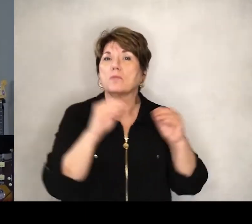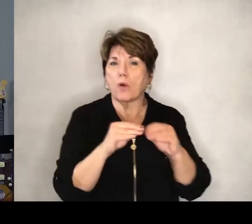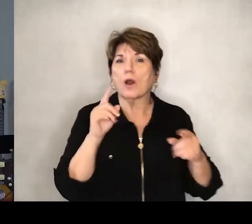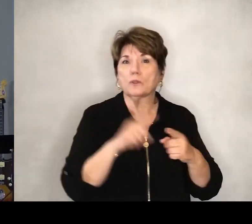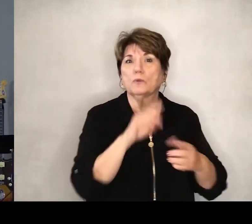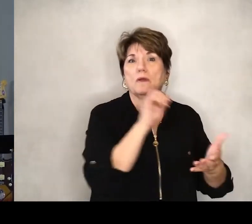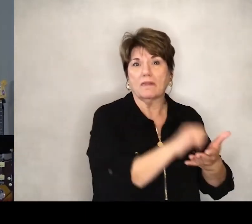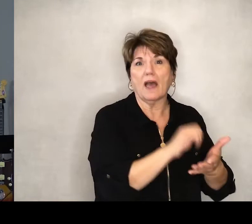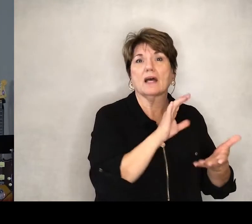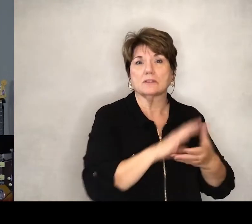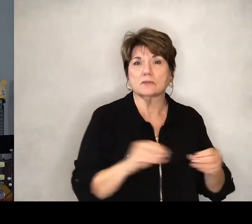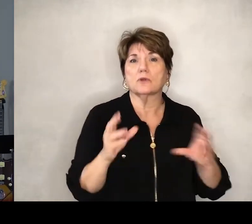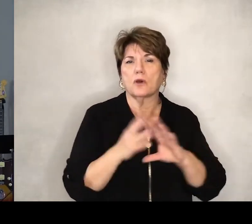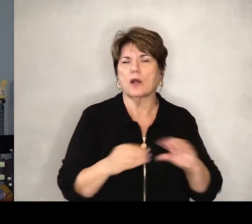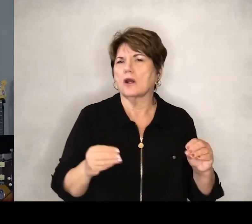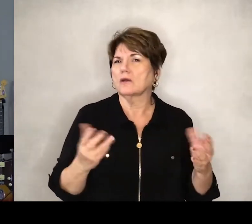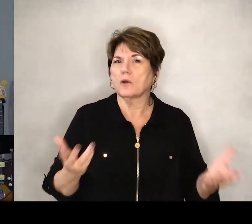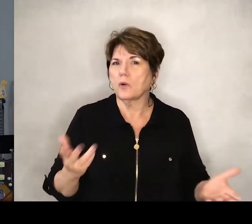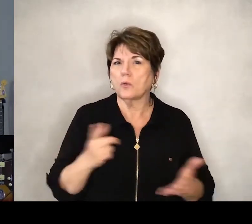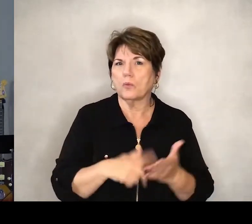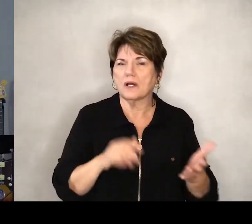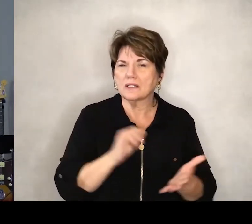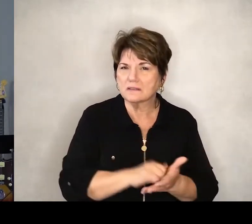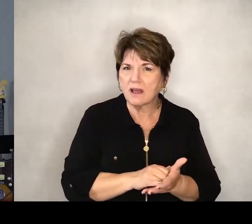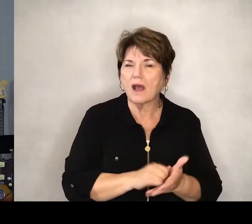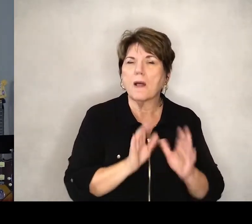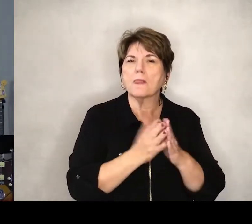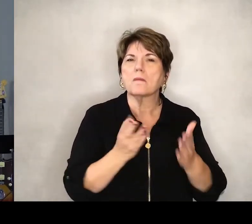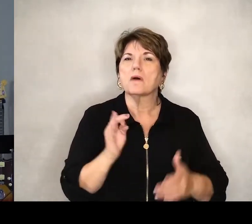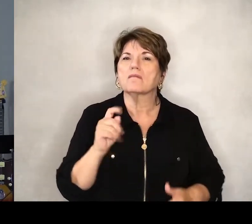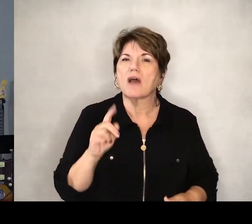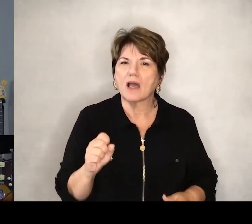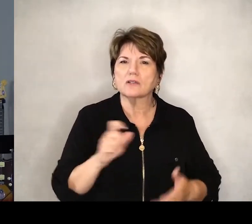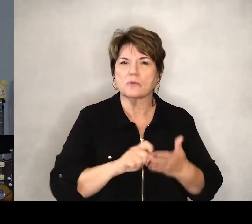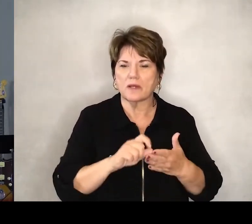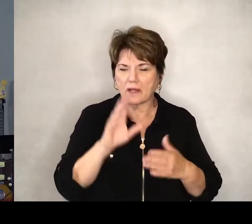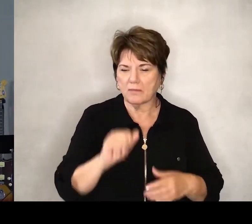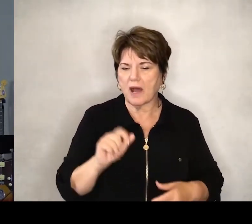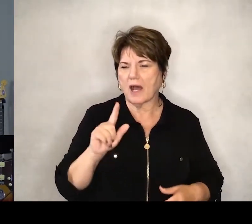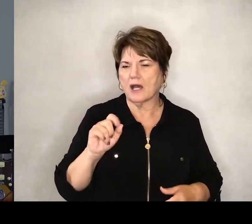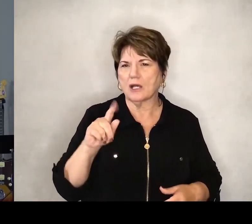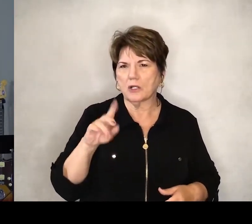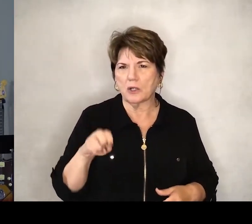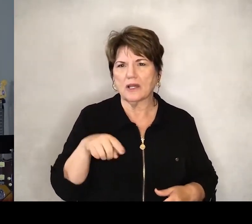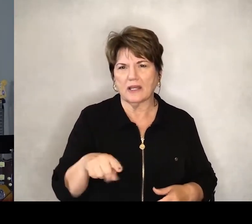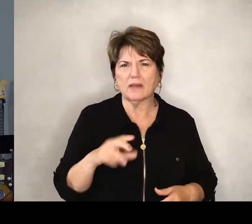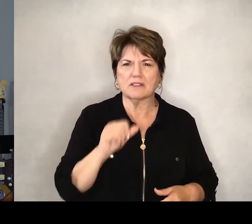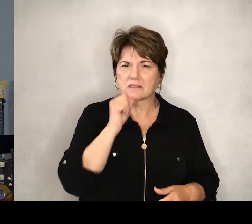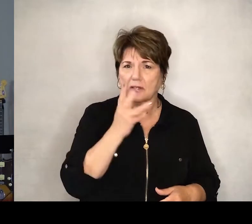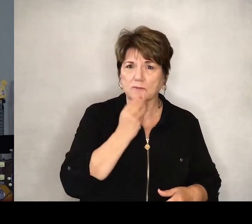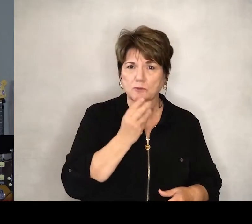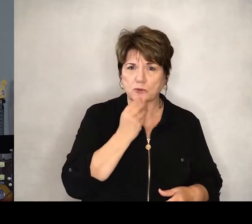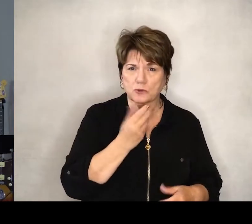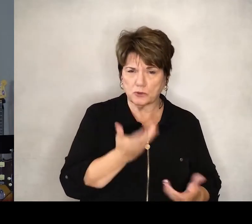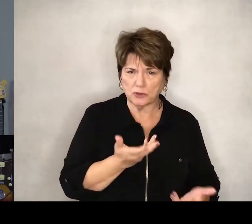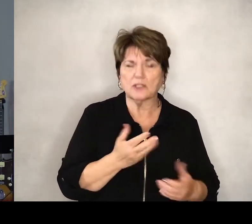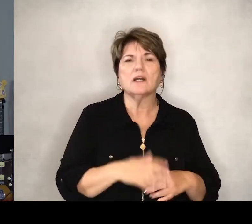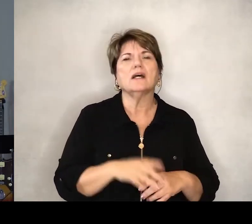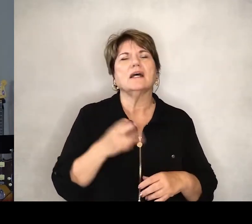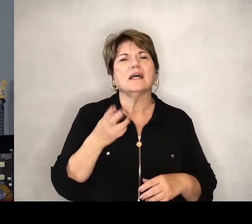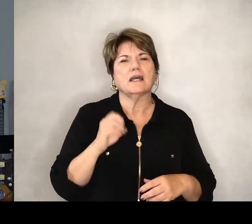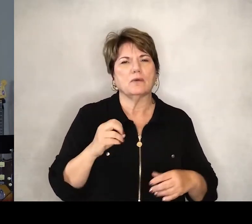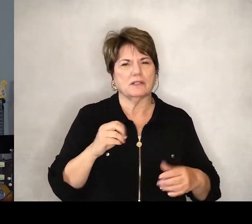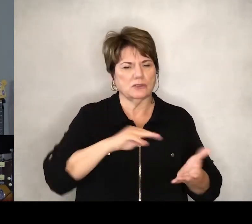story. And what is more to the story? See, the book of Acts was written by a guy named Luke. He was a Gentile, meaning he was not a Jew. He